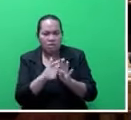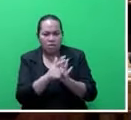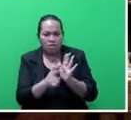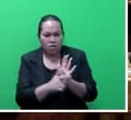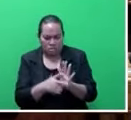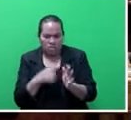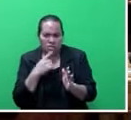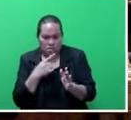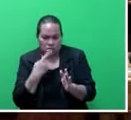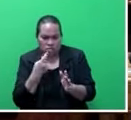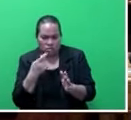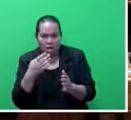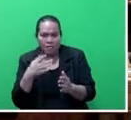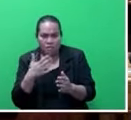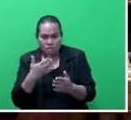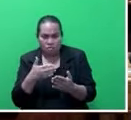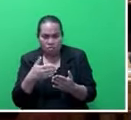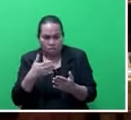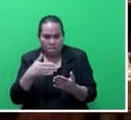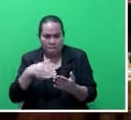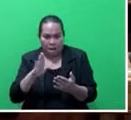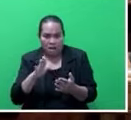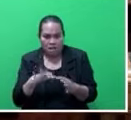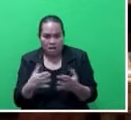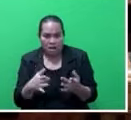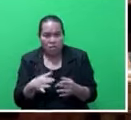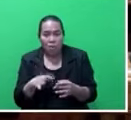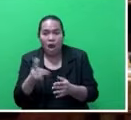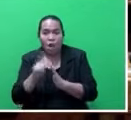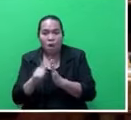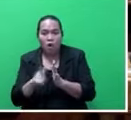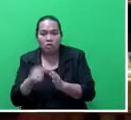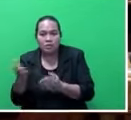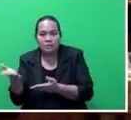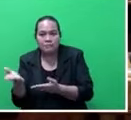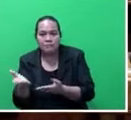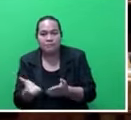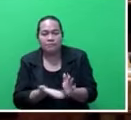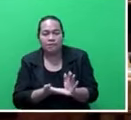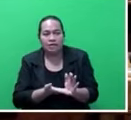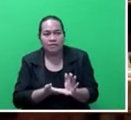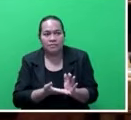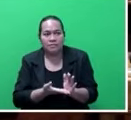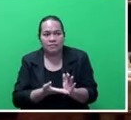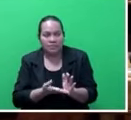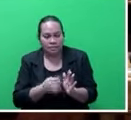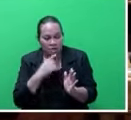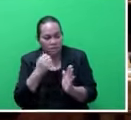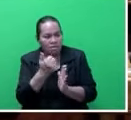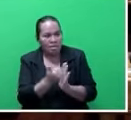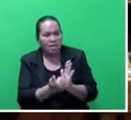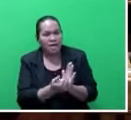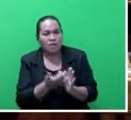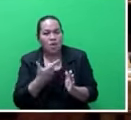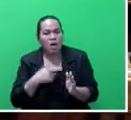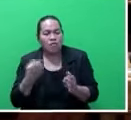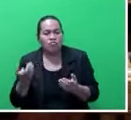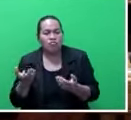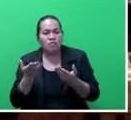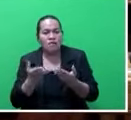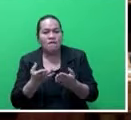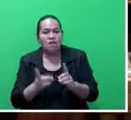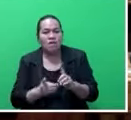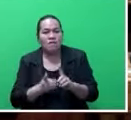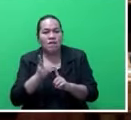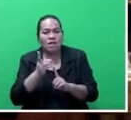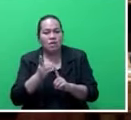pass. There's a law that's been sneaked into this, which is called an act to provide for the development of